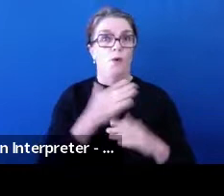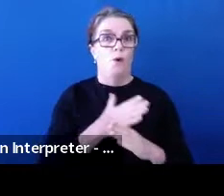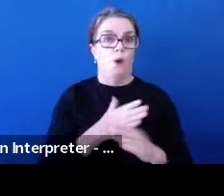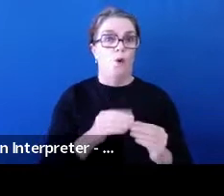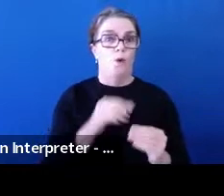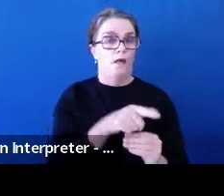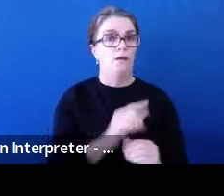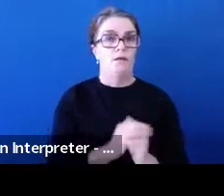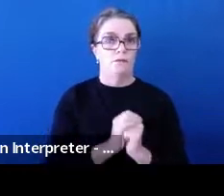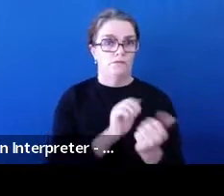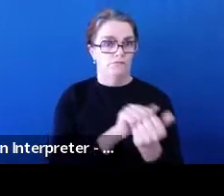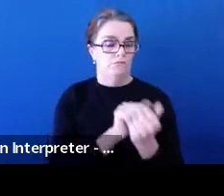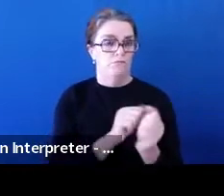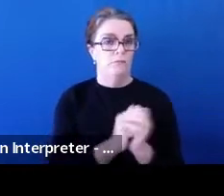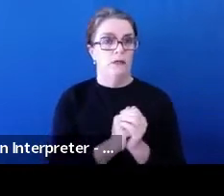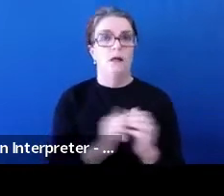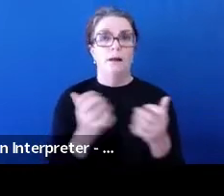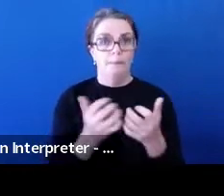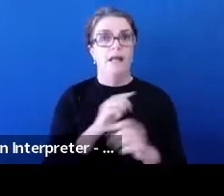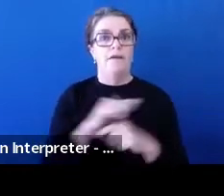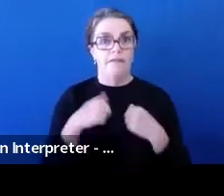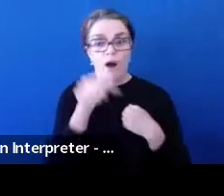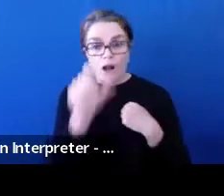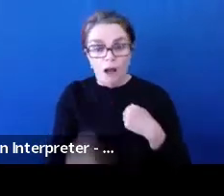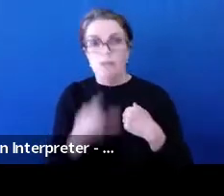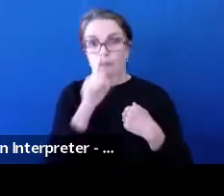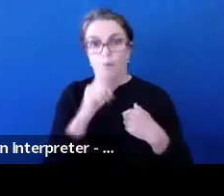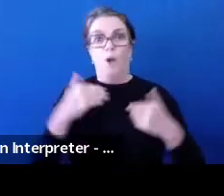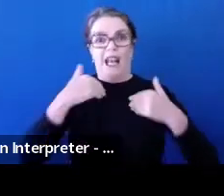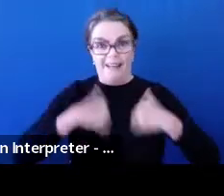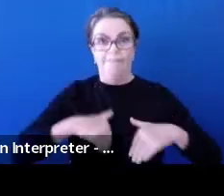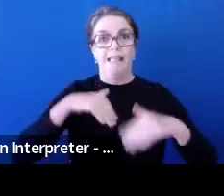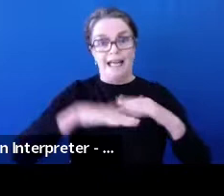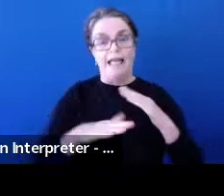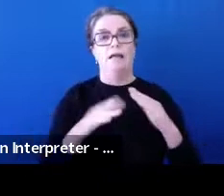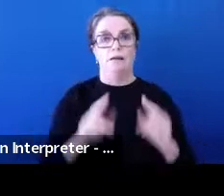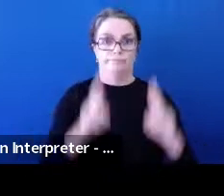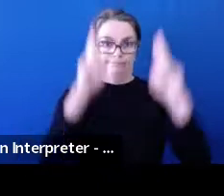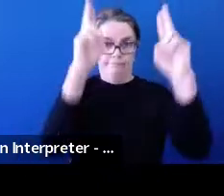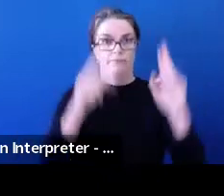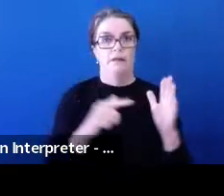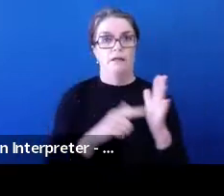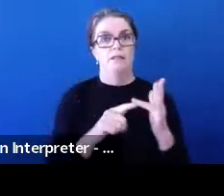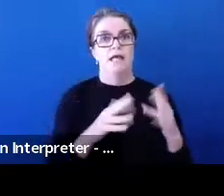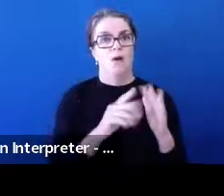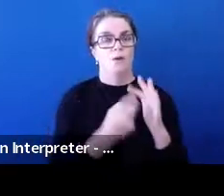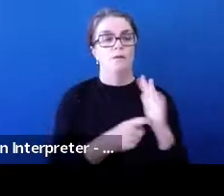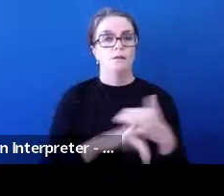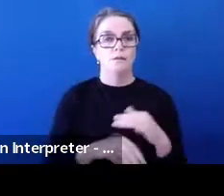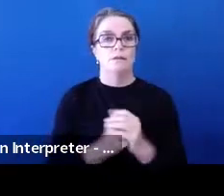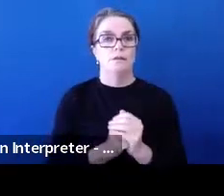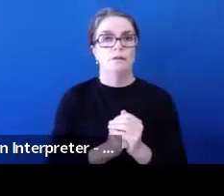our clients were people who were in the towers. A significant proportion of tower residents came